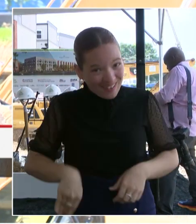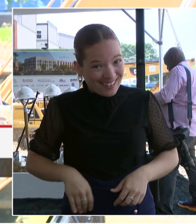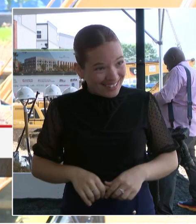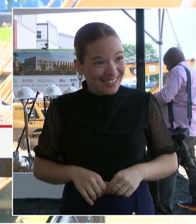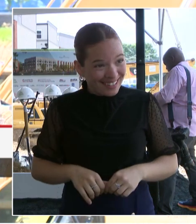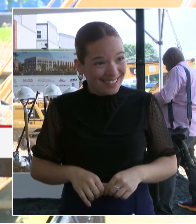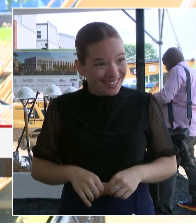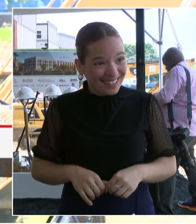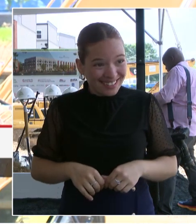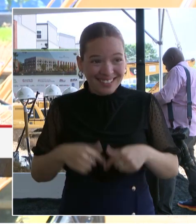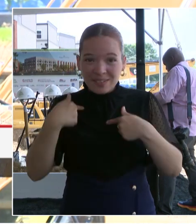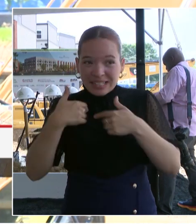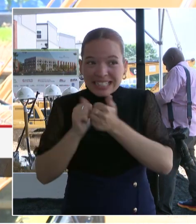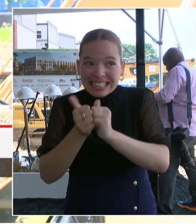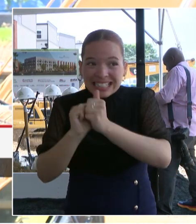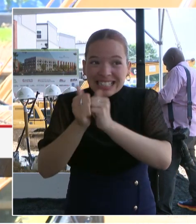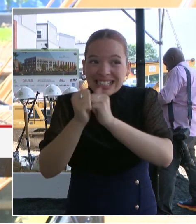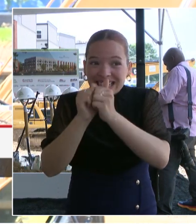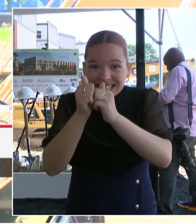ran against me.